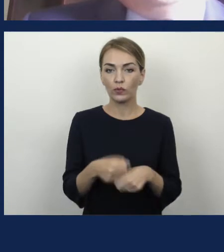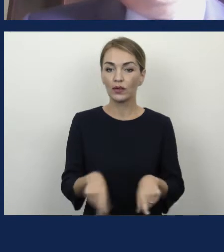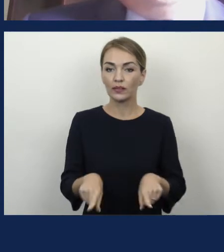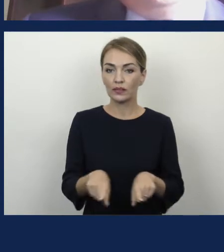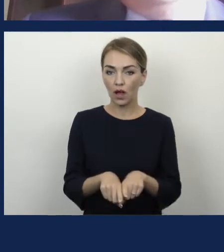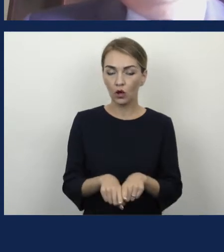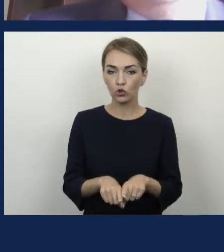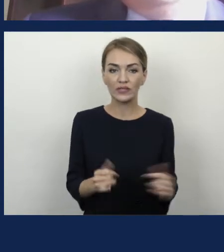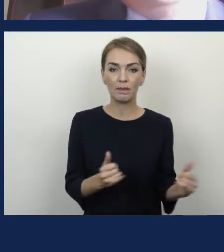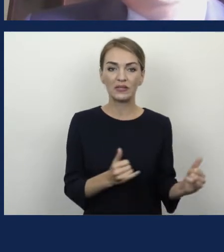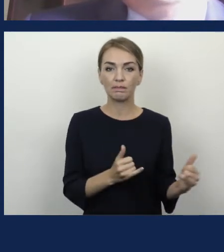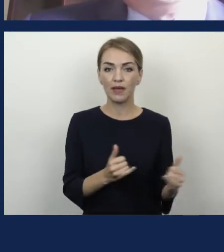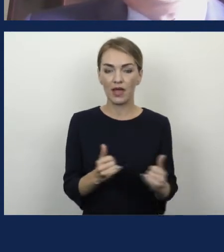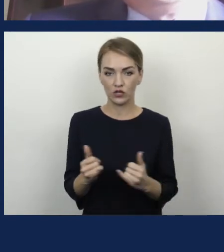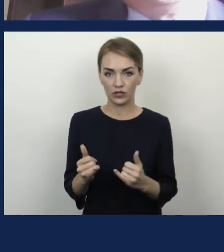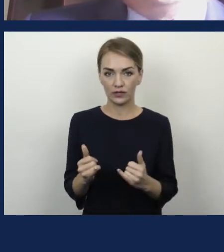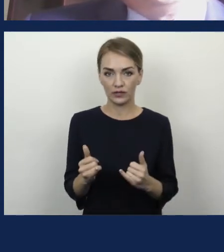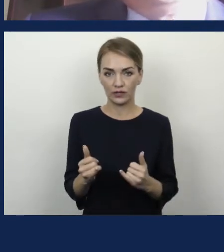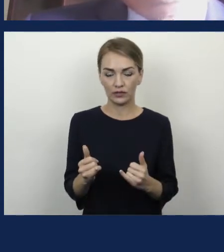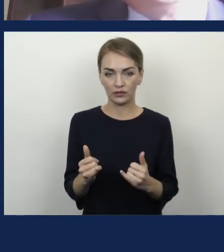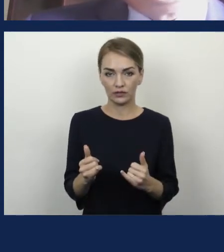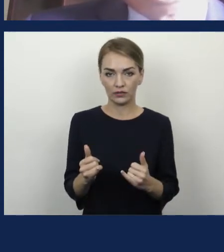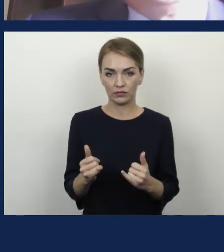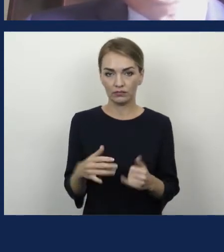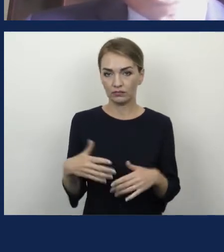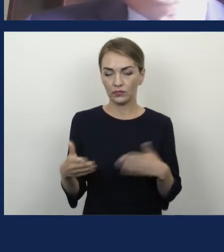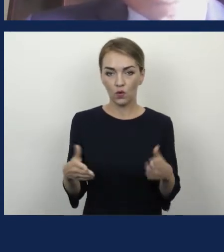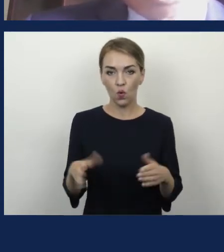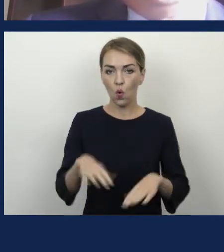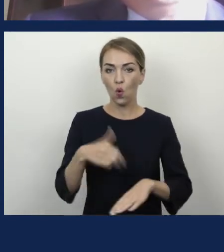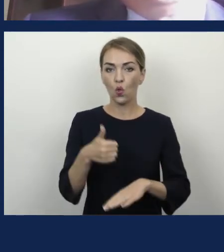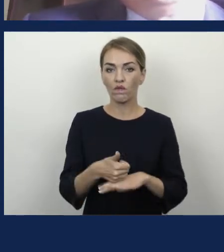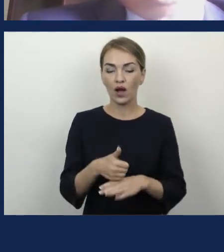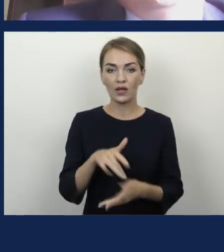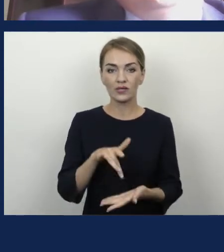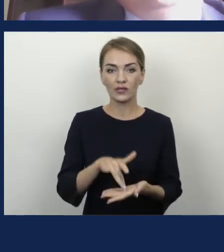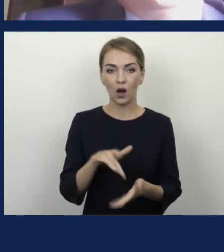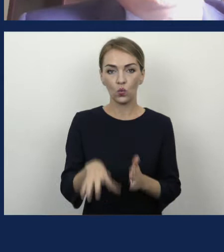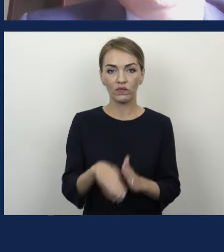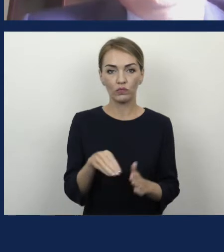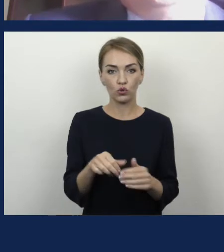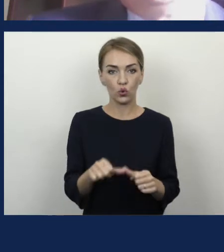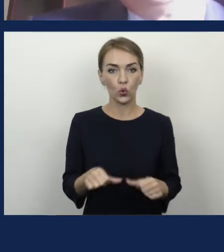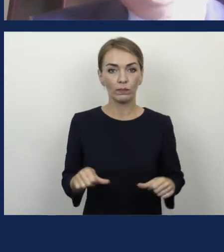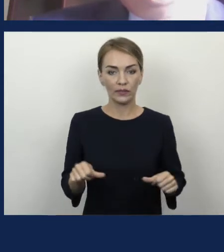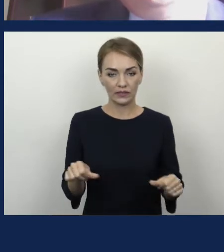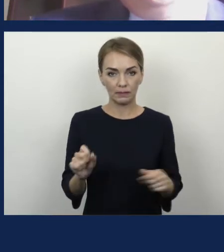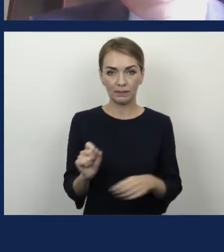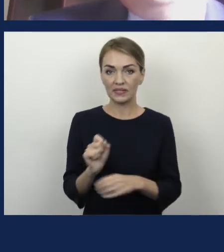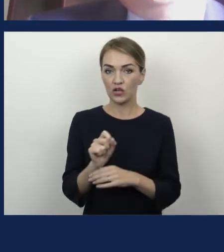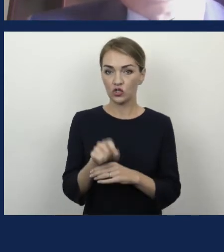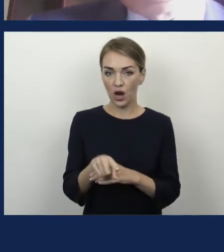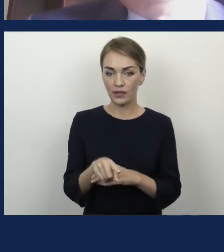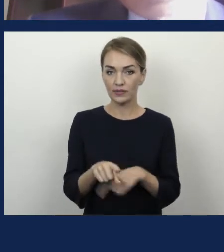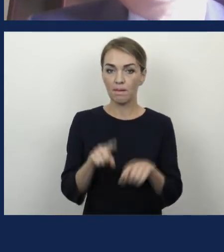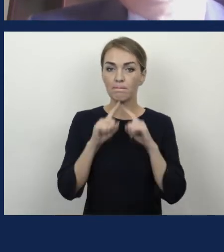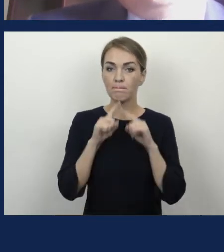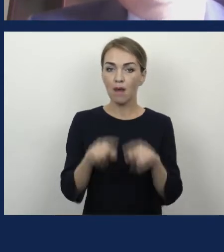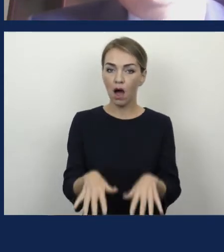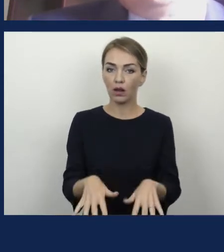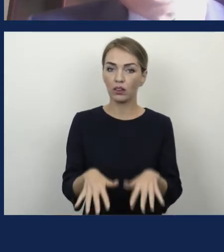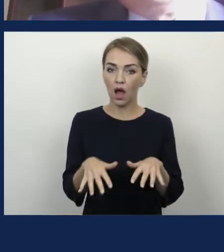The chairman of this Central Commission is appointed by the Parliament. The